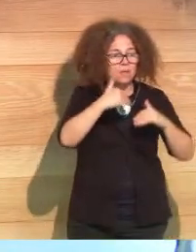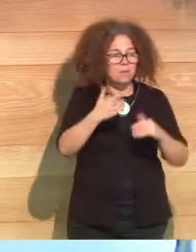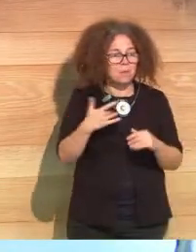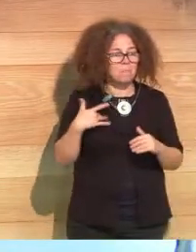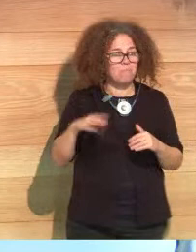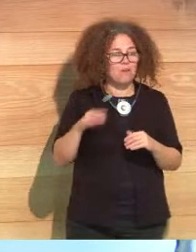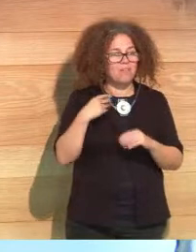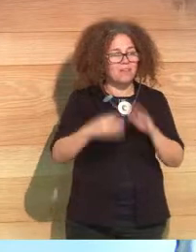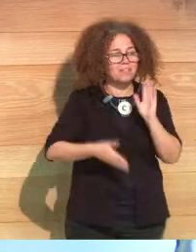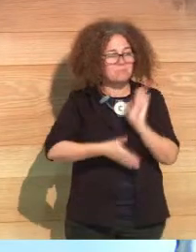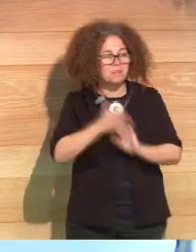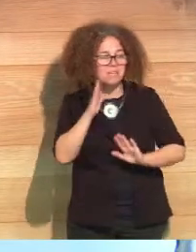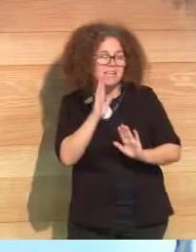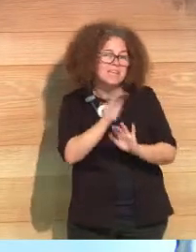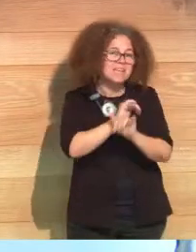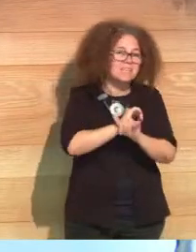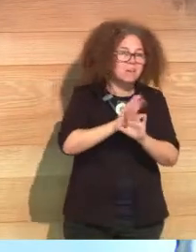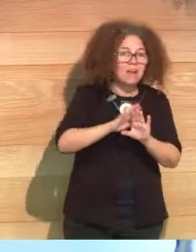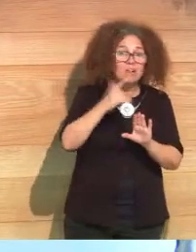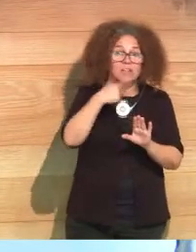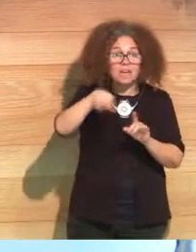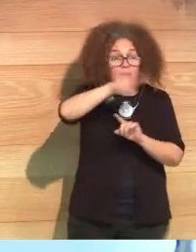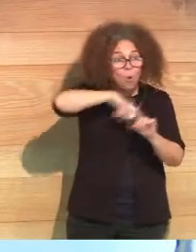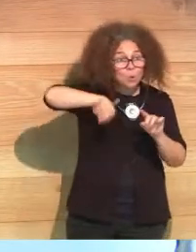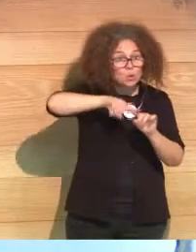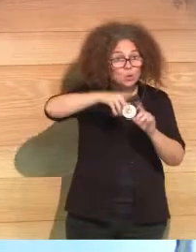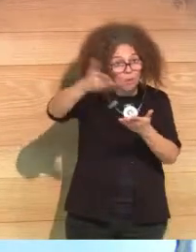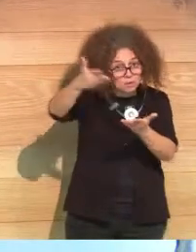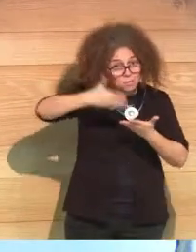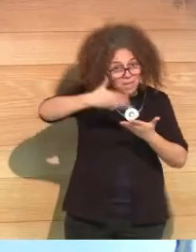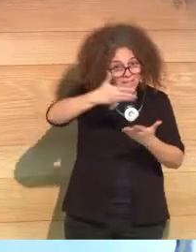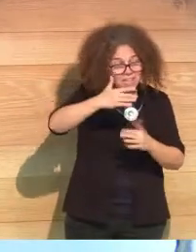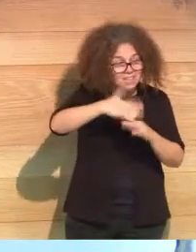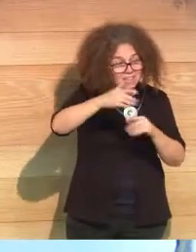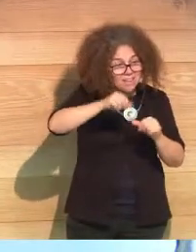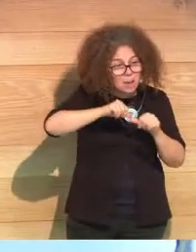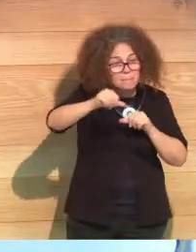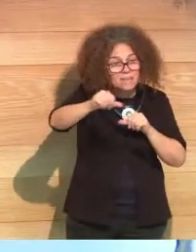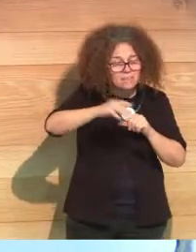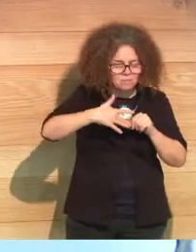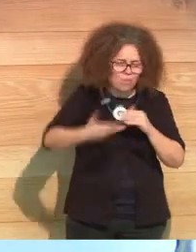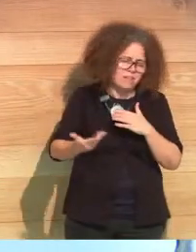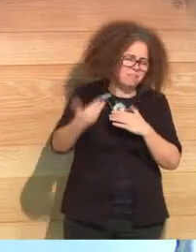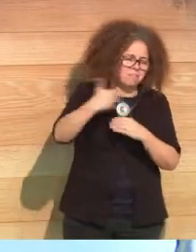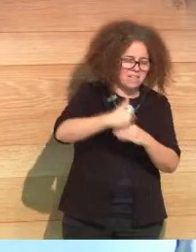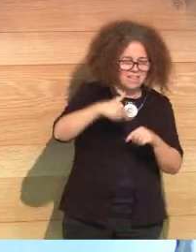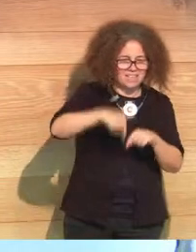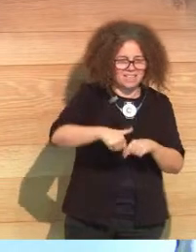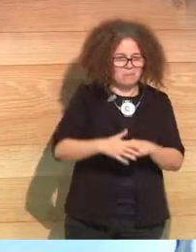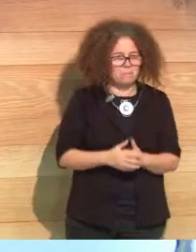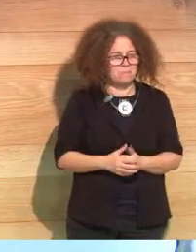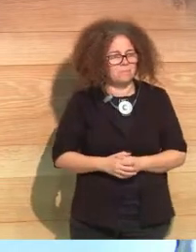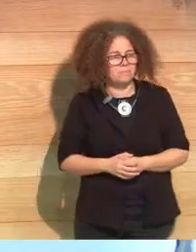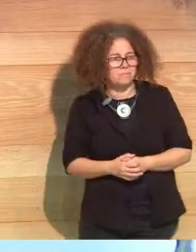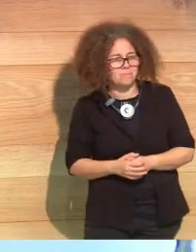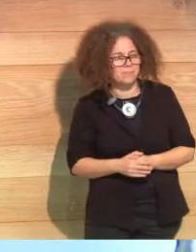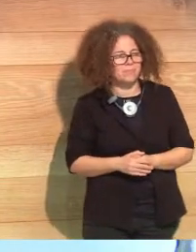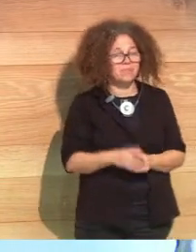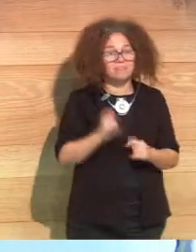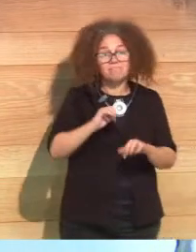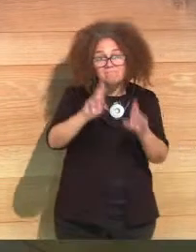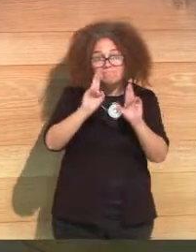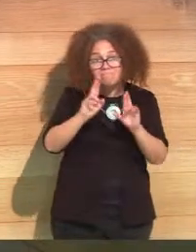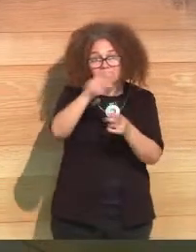all hope there will be some better moments in the coming months. So we really hope you will come see the